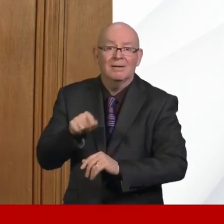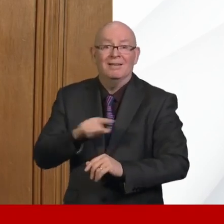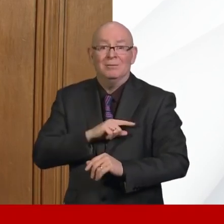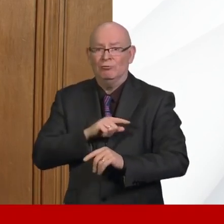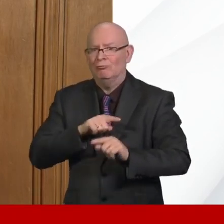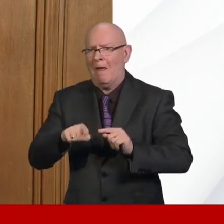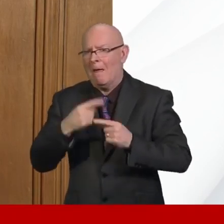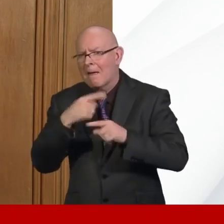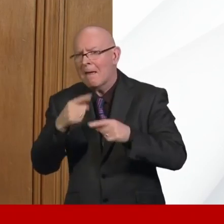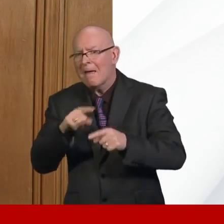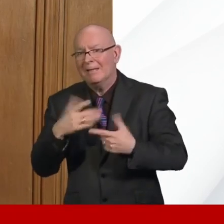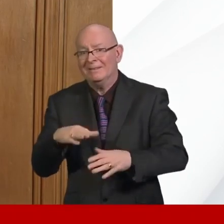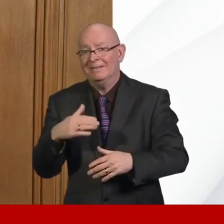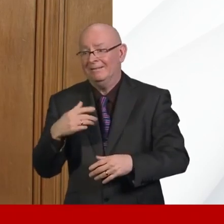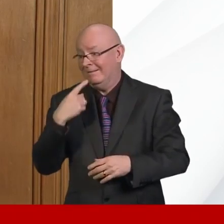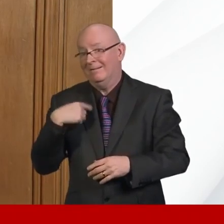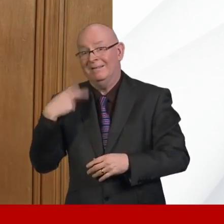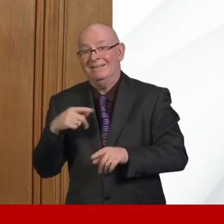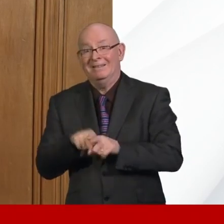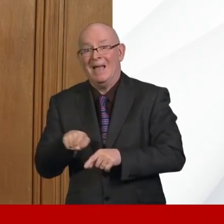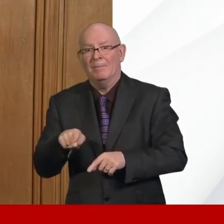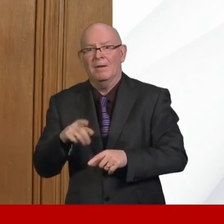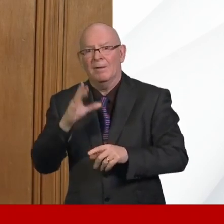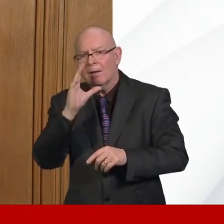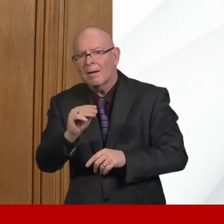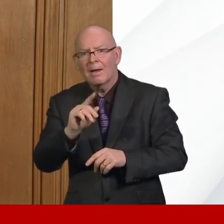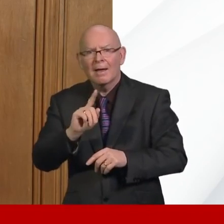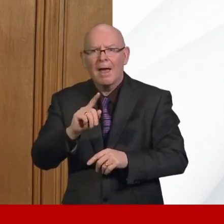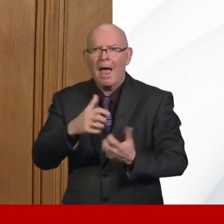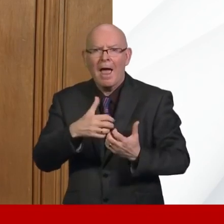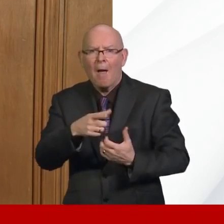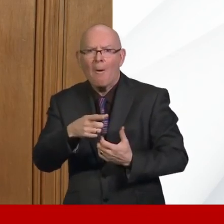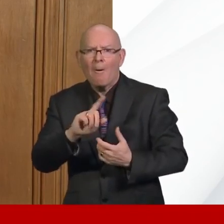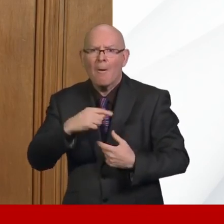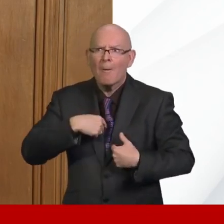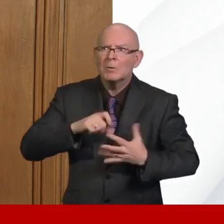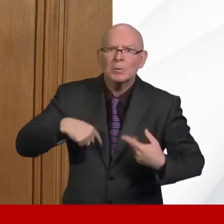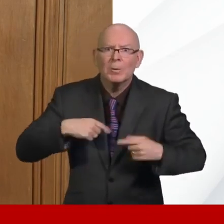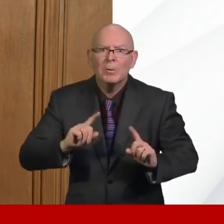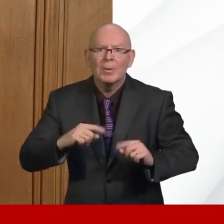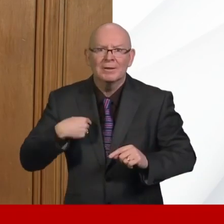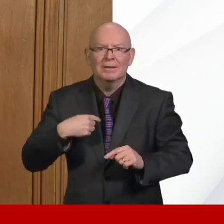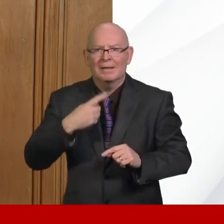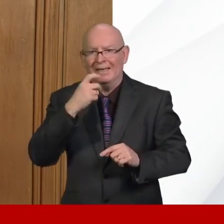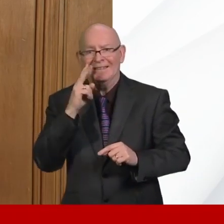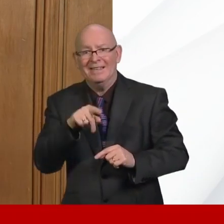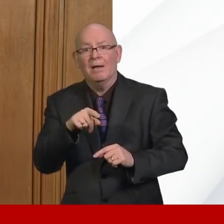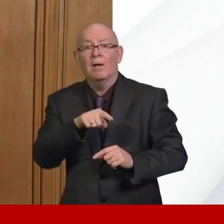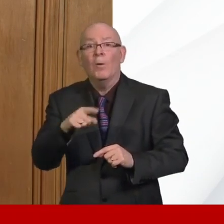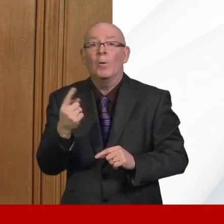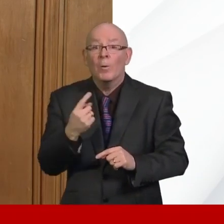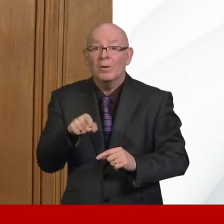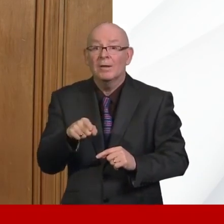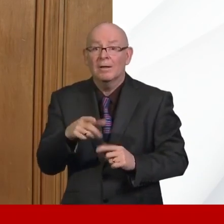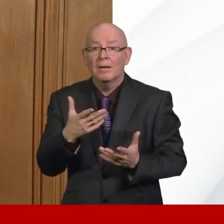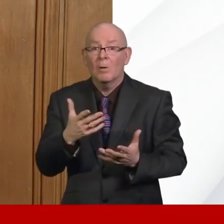saving lives and protecting people is to make sure that the NHS intensive care capacity and the